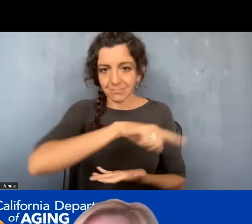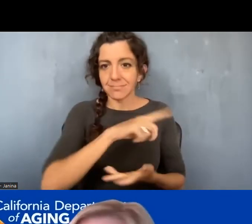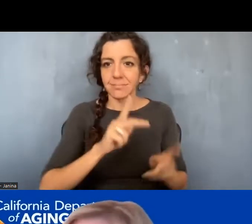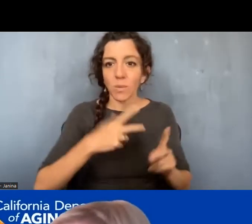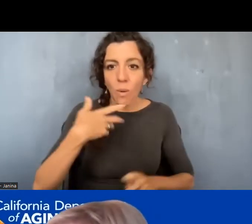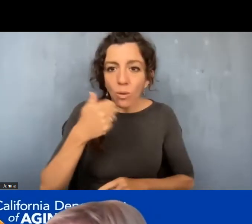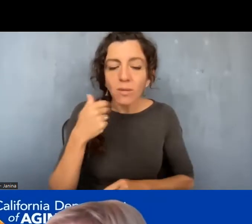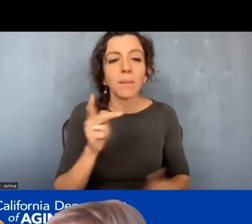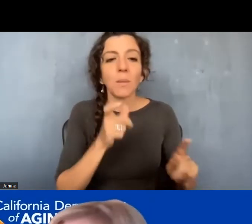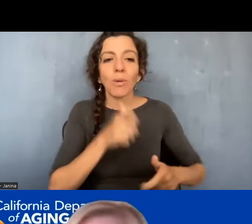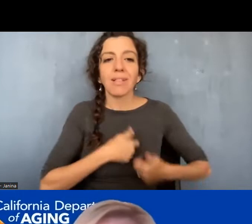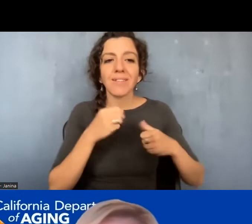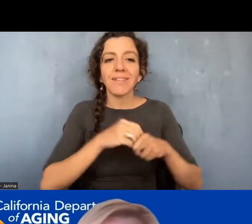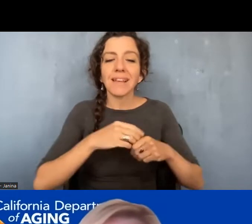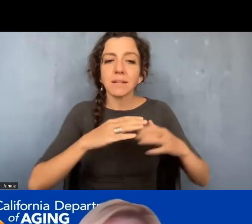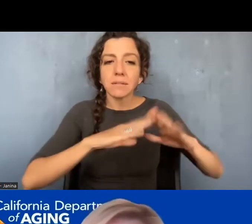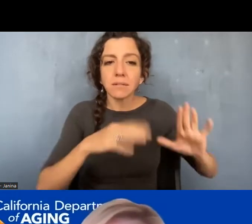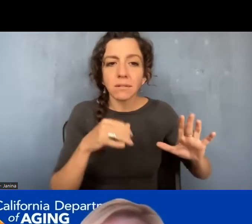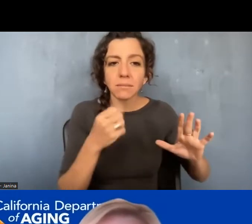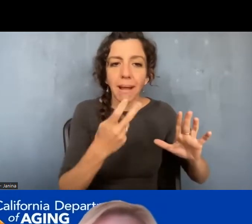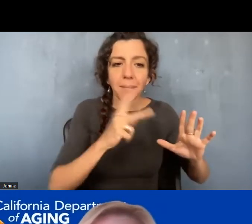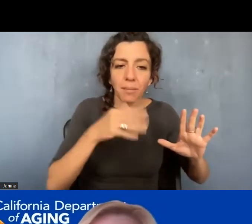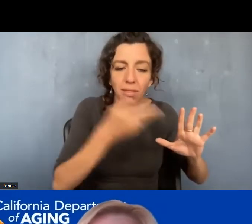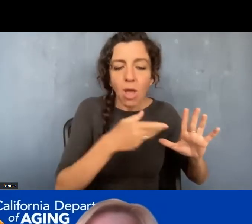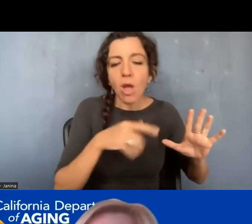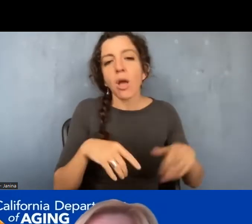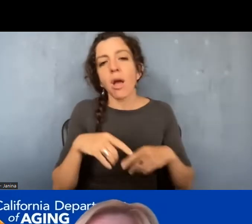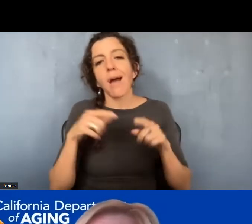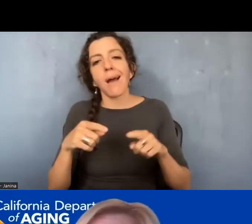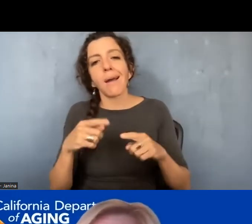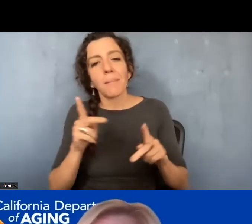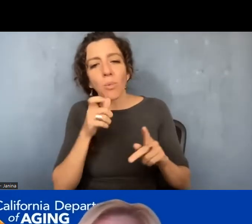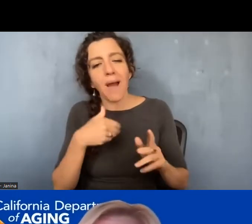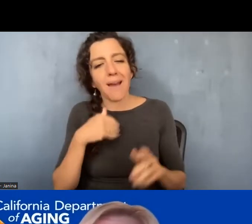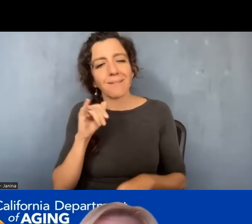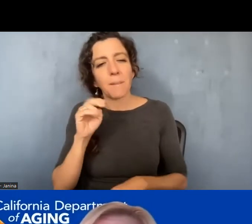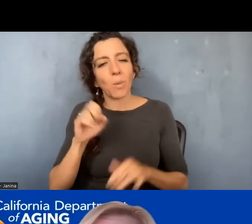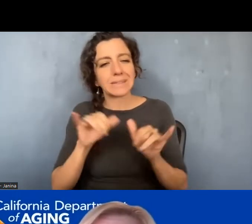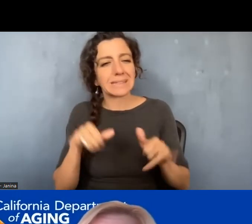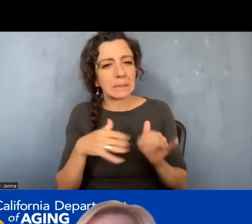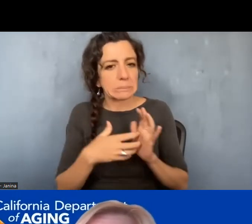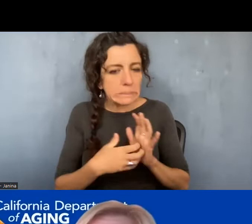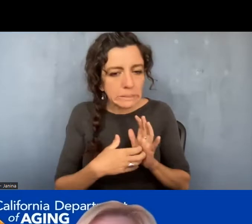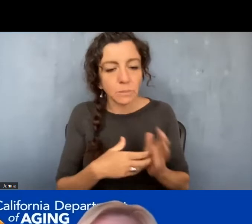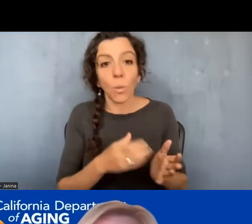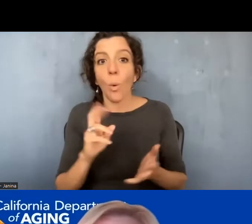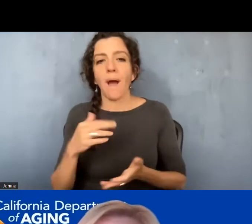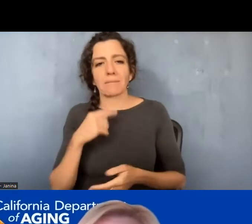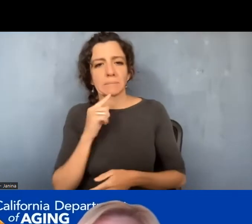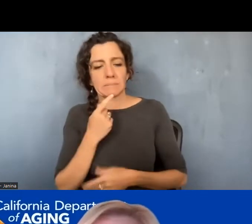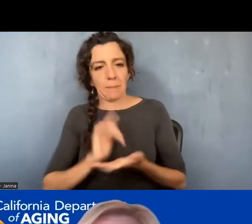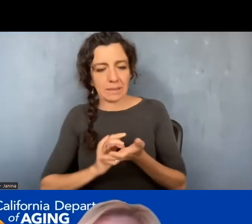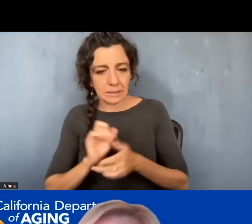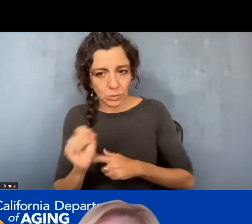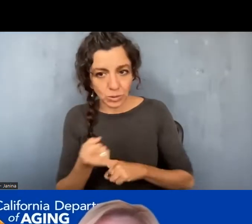with compromised immune systems, and who are medically complex. And the COVID